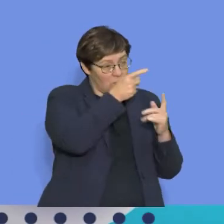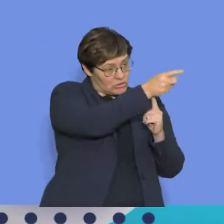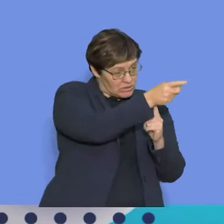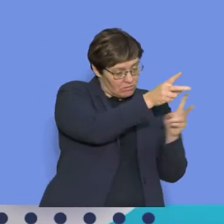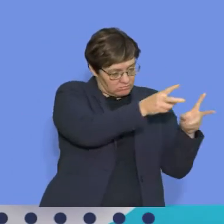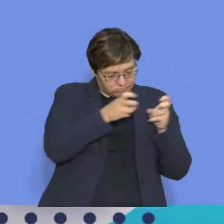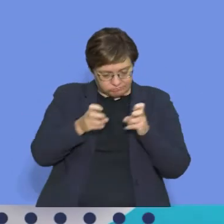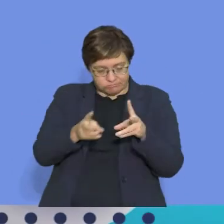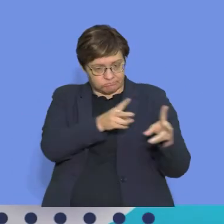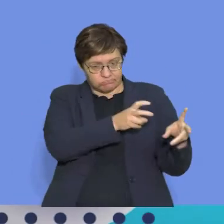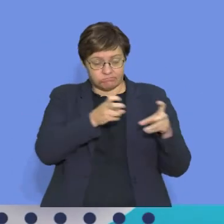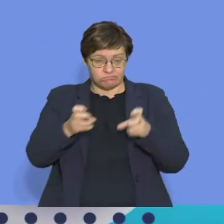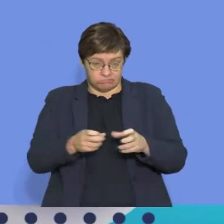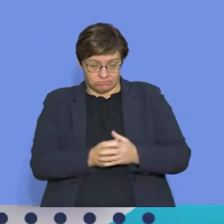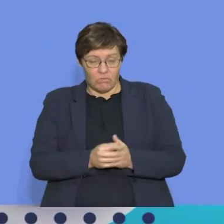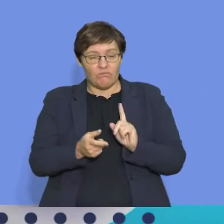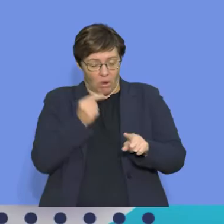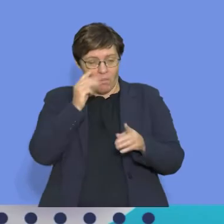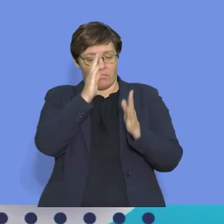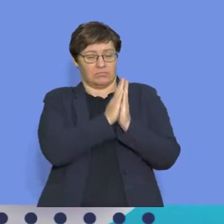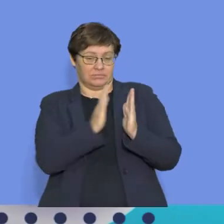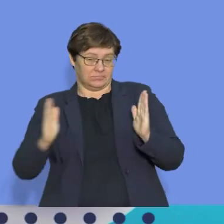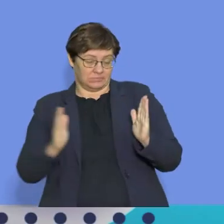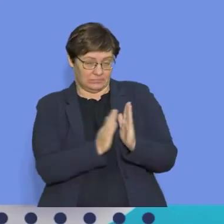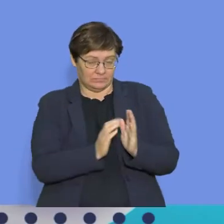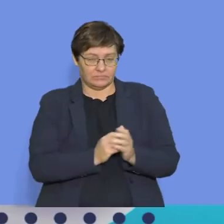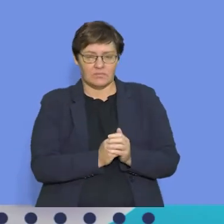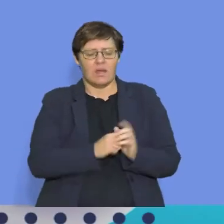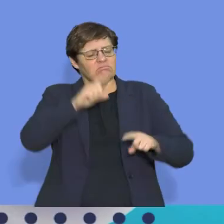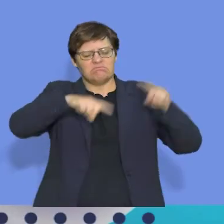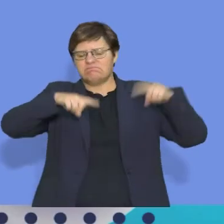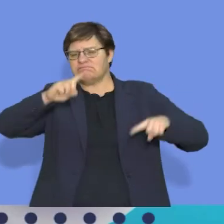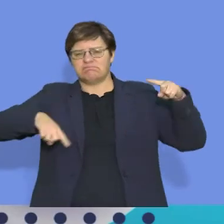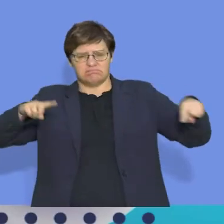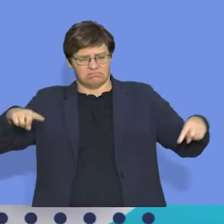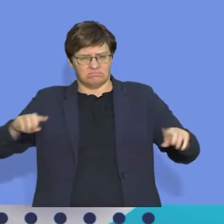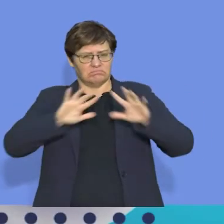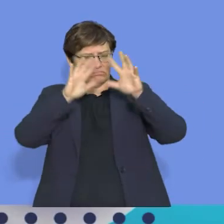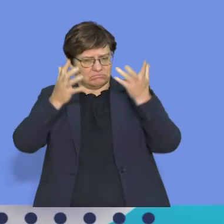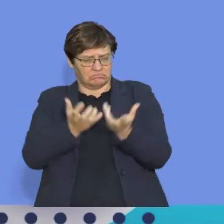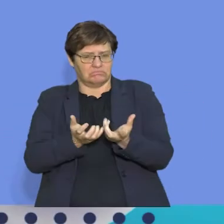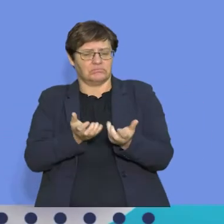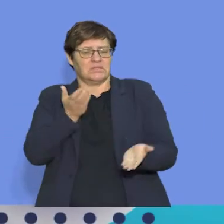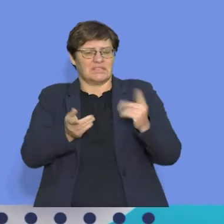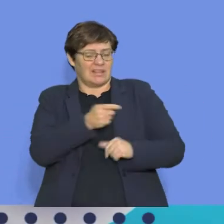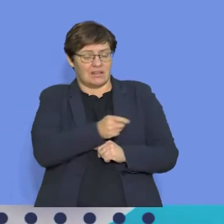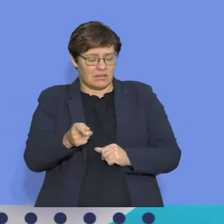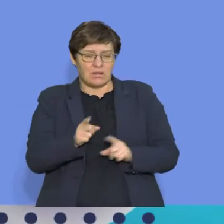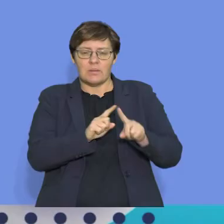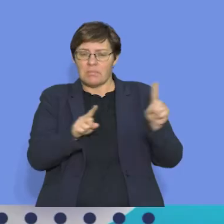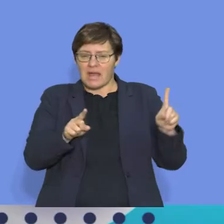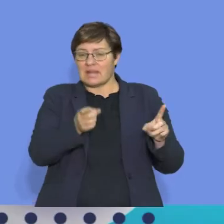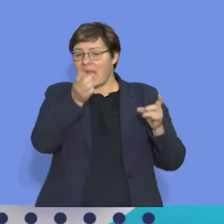information from a geological timescale. There are many different versions of geological timescale, but they all give you